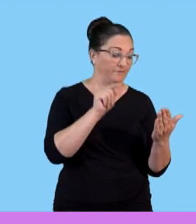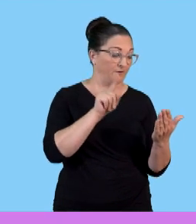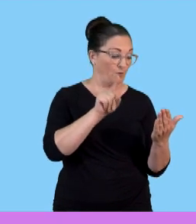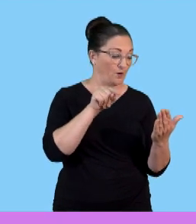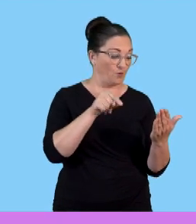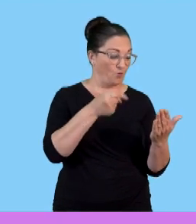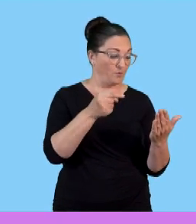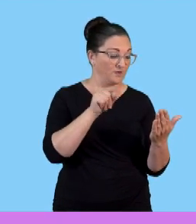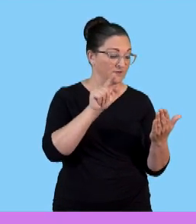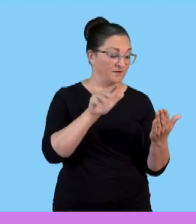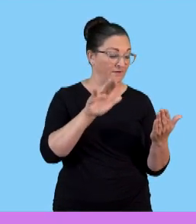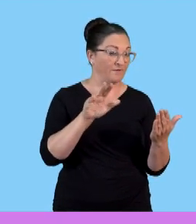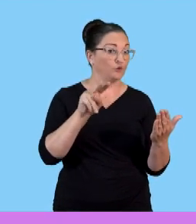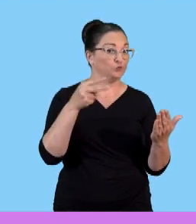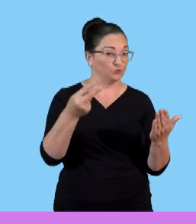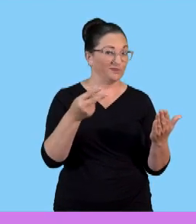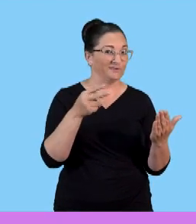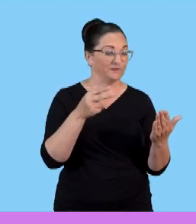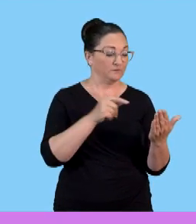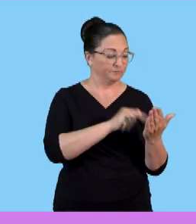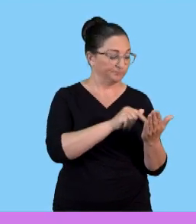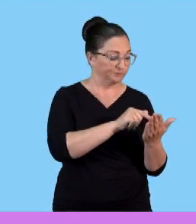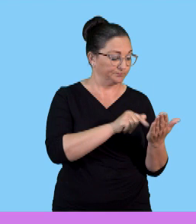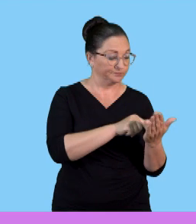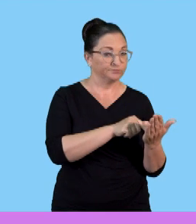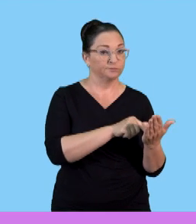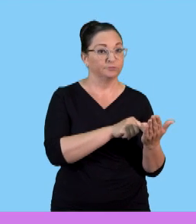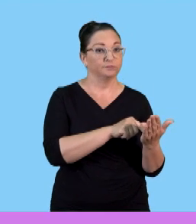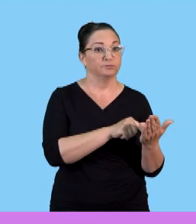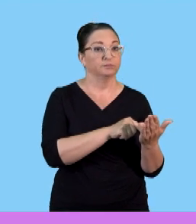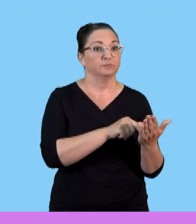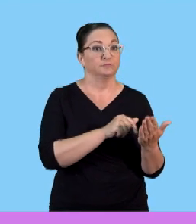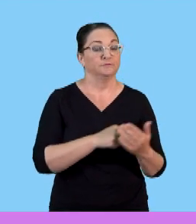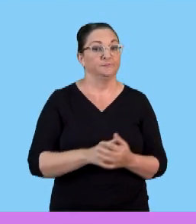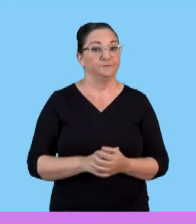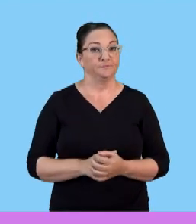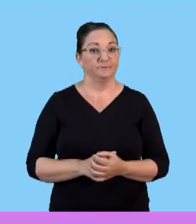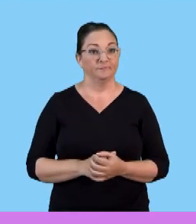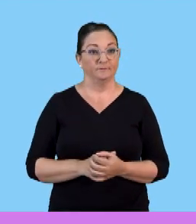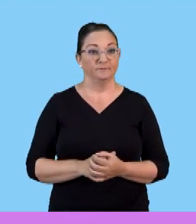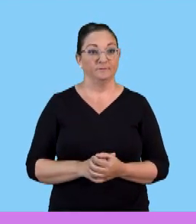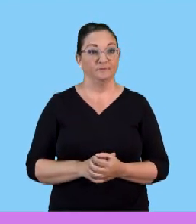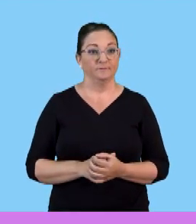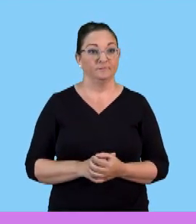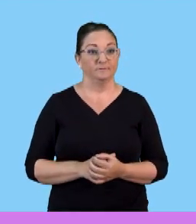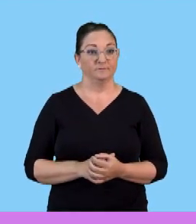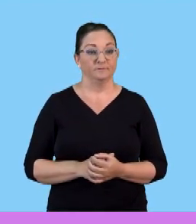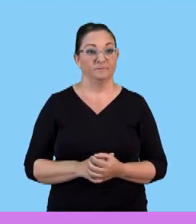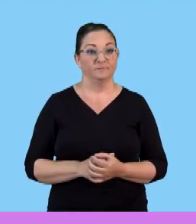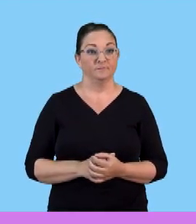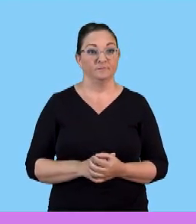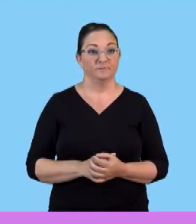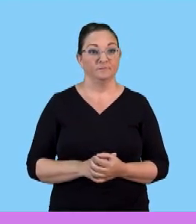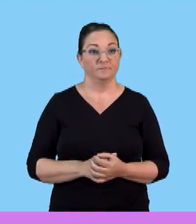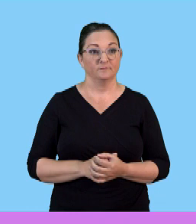1.75. I forgot to square, so let's do that again. 58.5 divided by